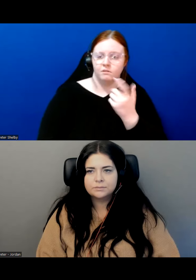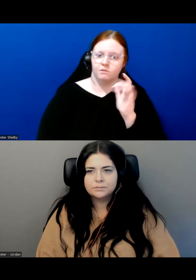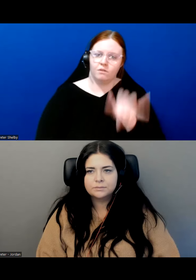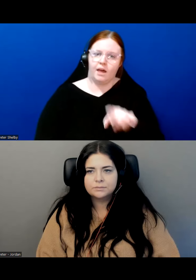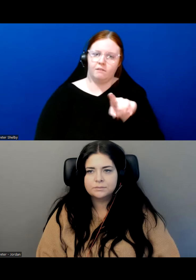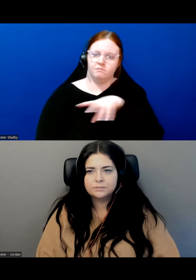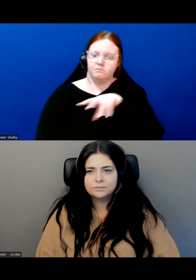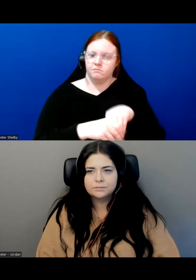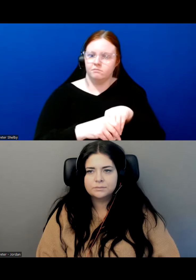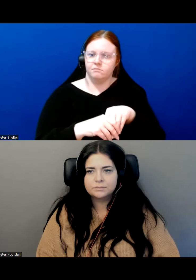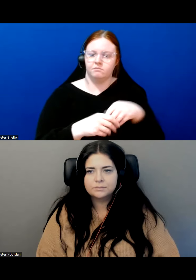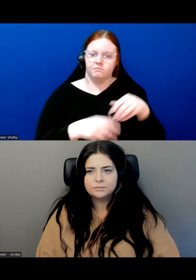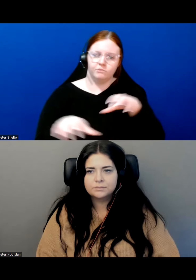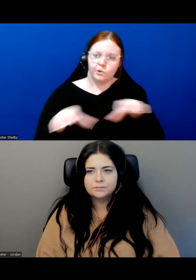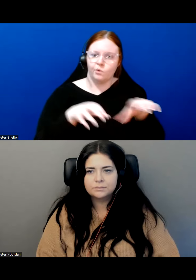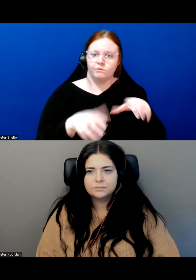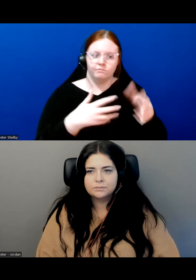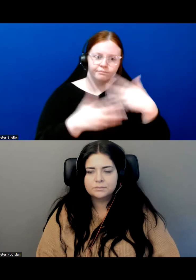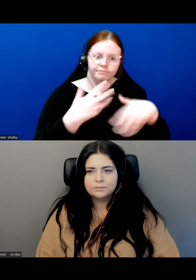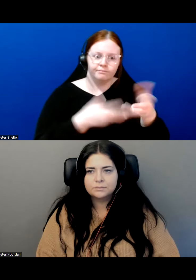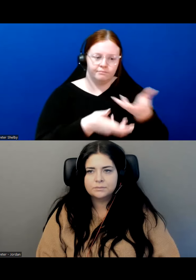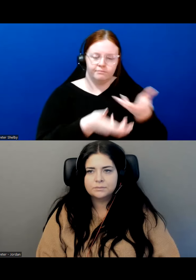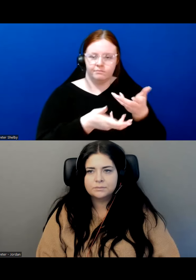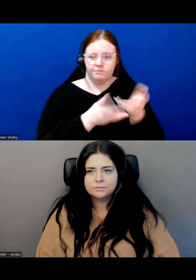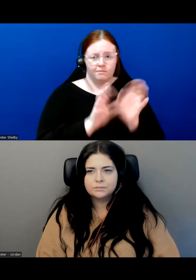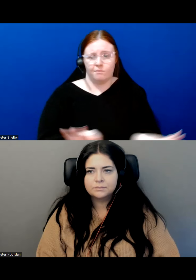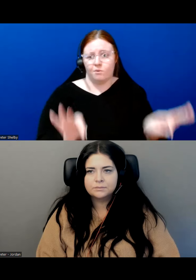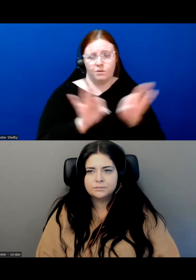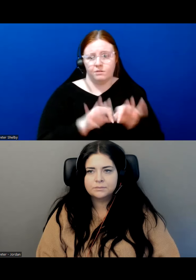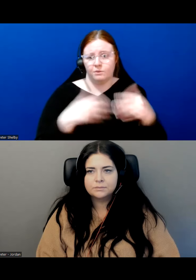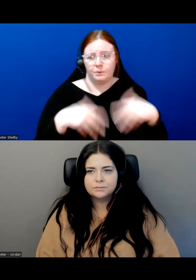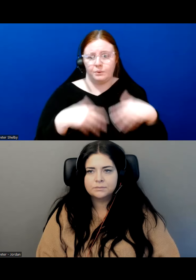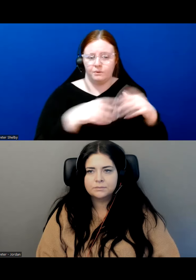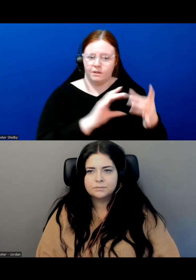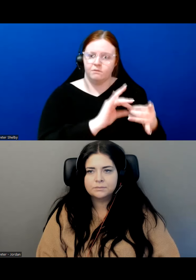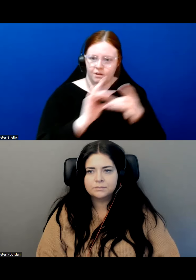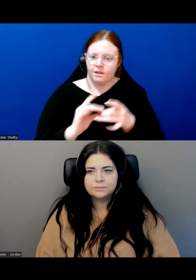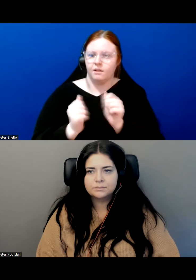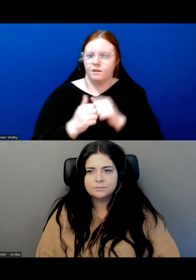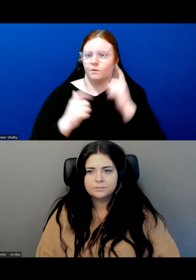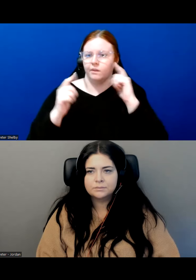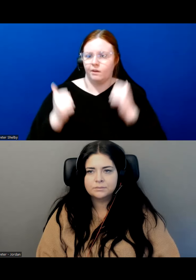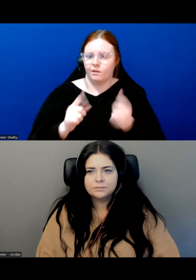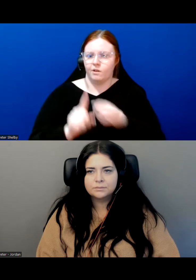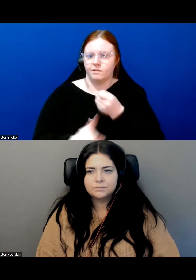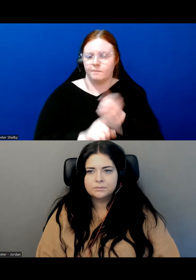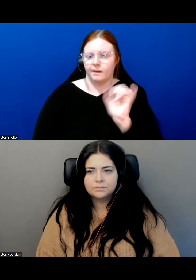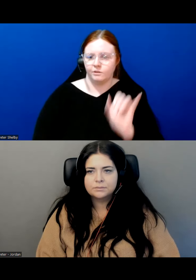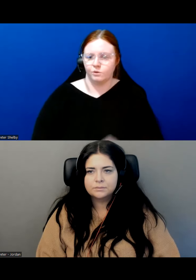participation piece, social engagement, very strongly correlated with hearing loss too.